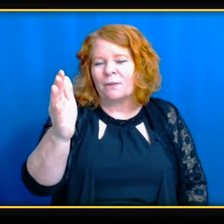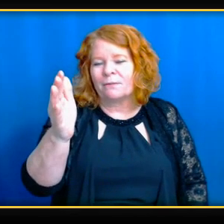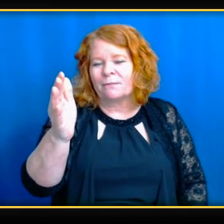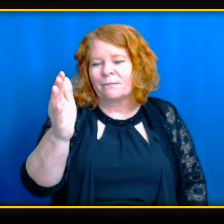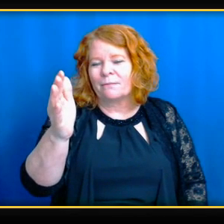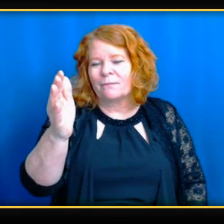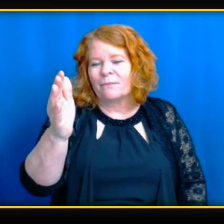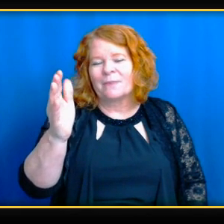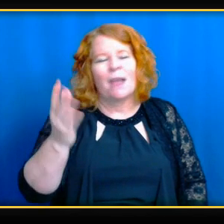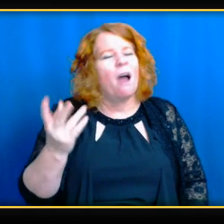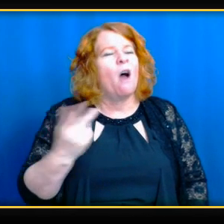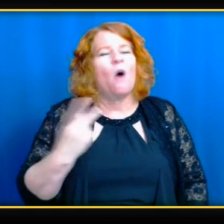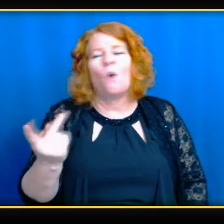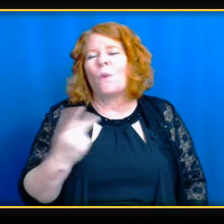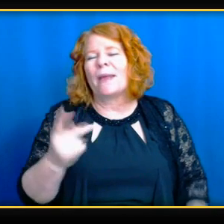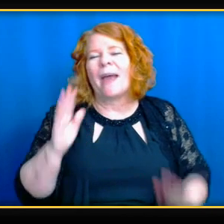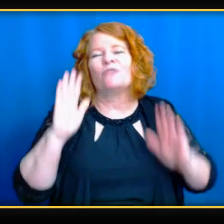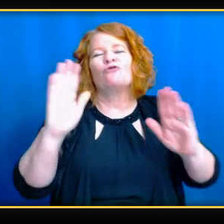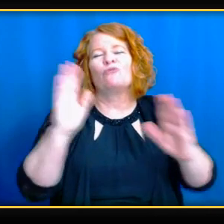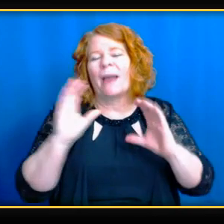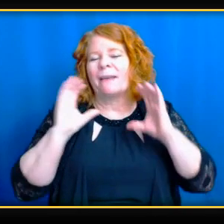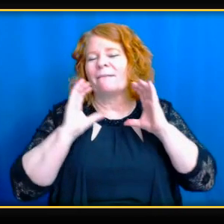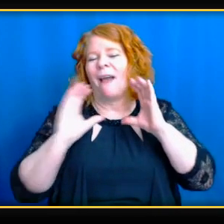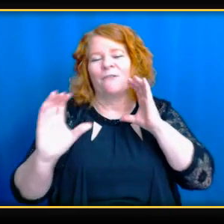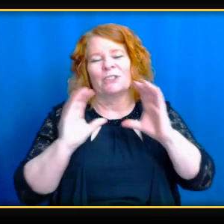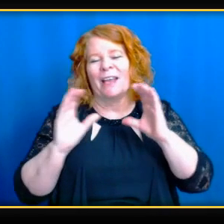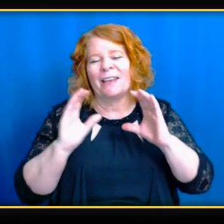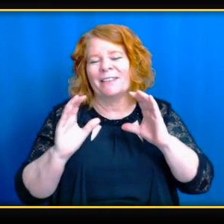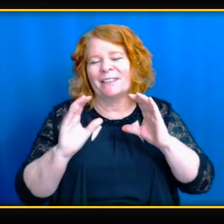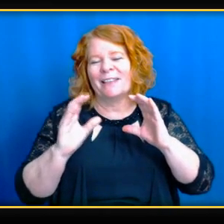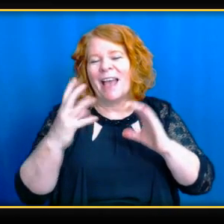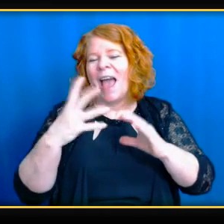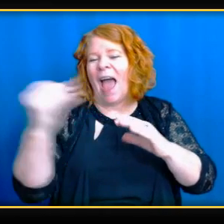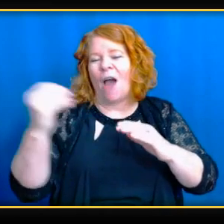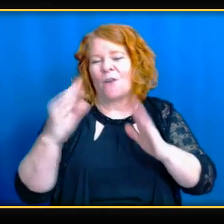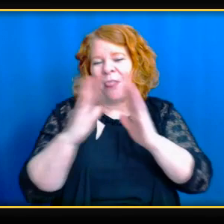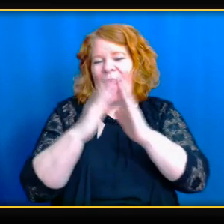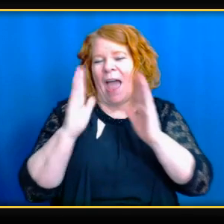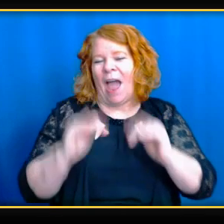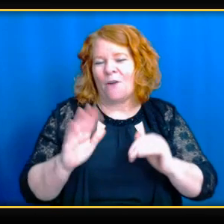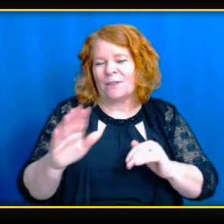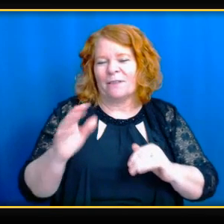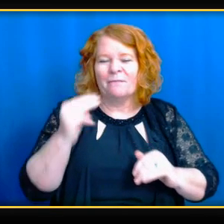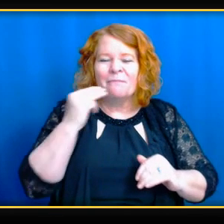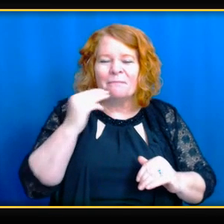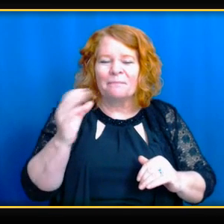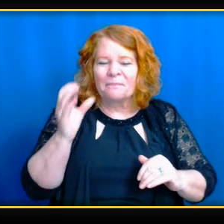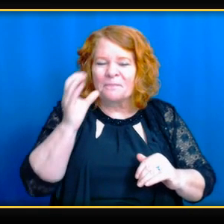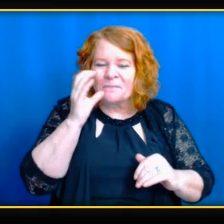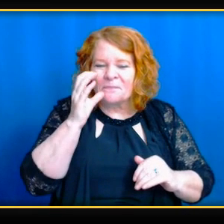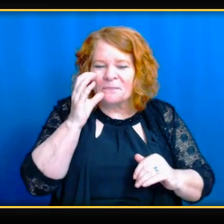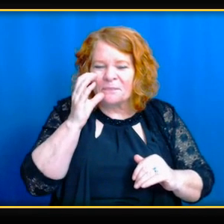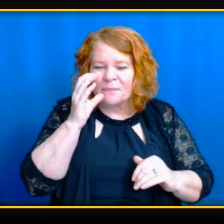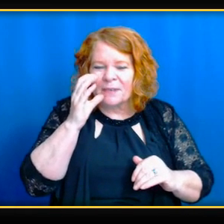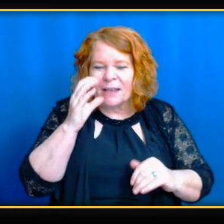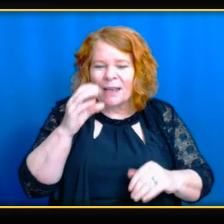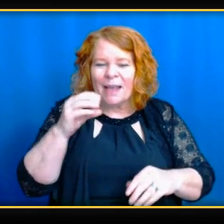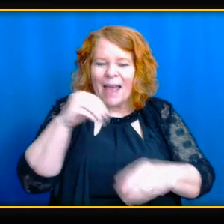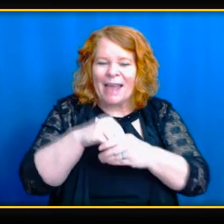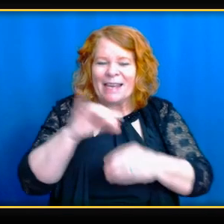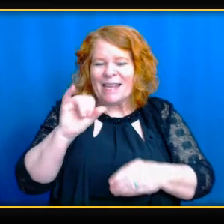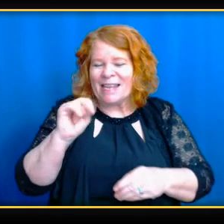conversations on the deck of their, Max and Colleen's home at Innsbruck, kind of ruminating on where we had been